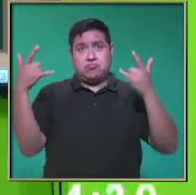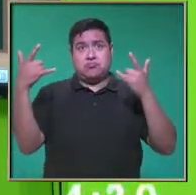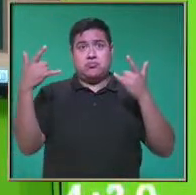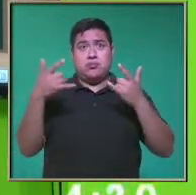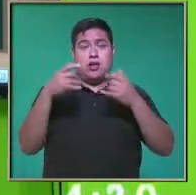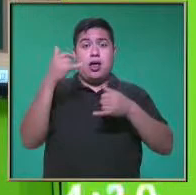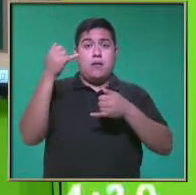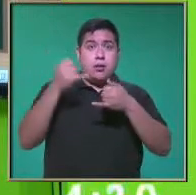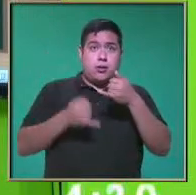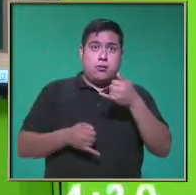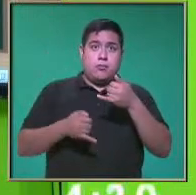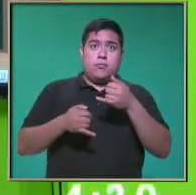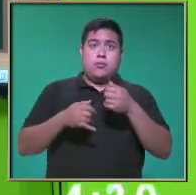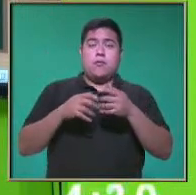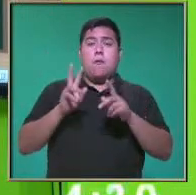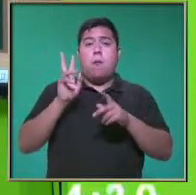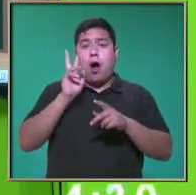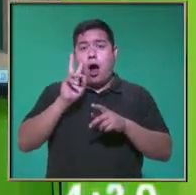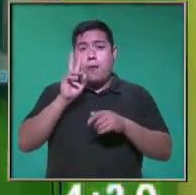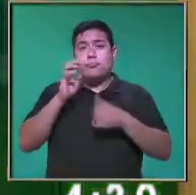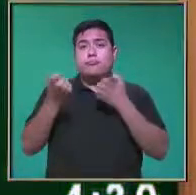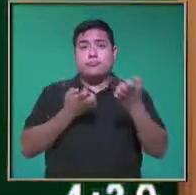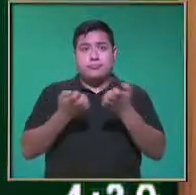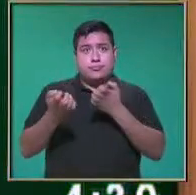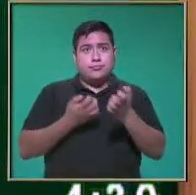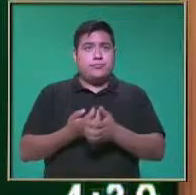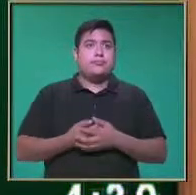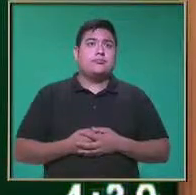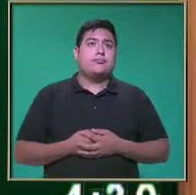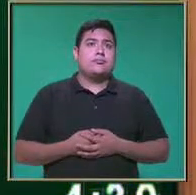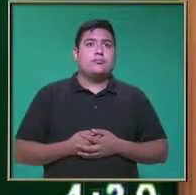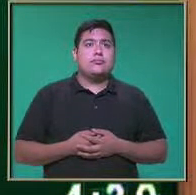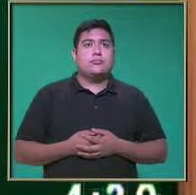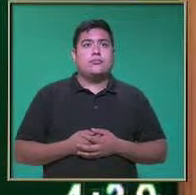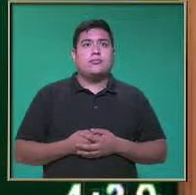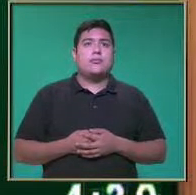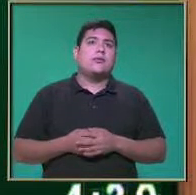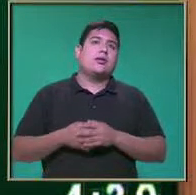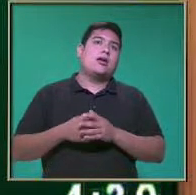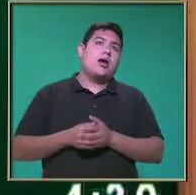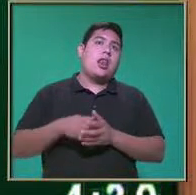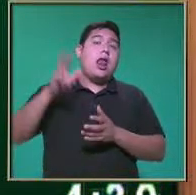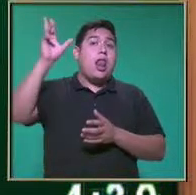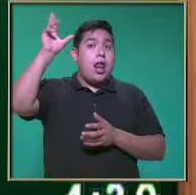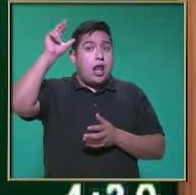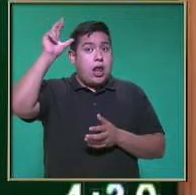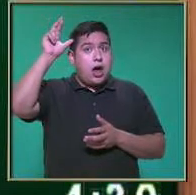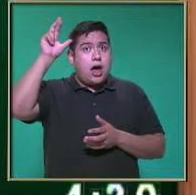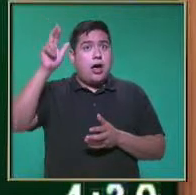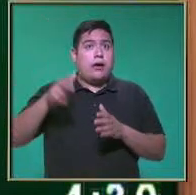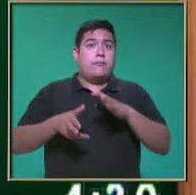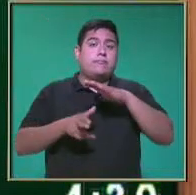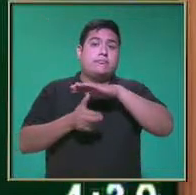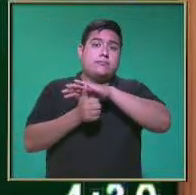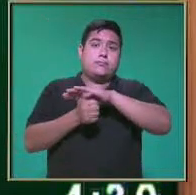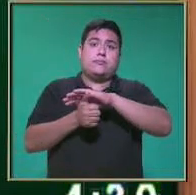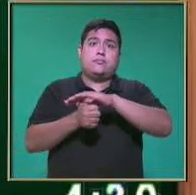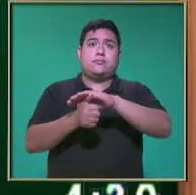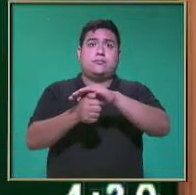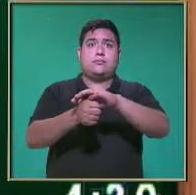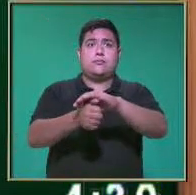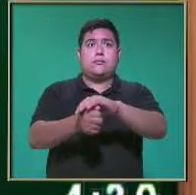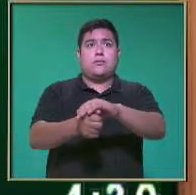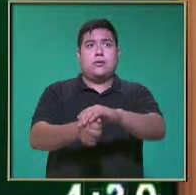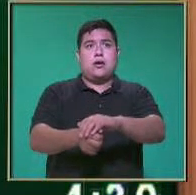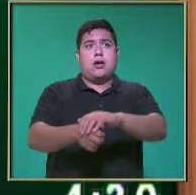al final vamos a realizar unas prácticas. Entonces, continuemos. Dice, The Hare and the Tortoise. La liebre y la tortuga. Once upon a